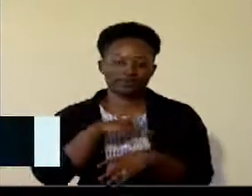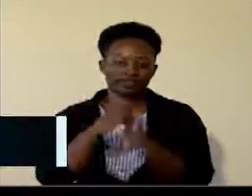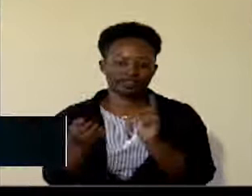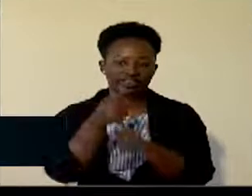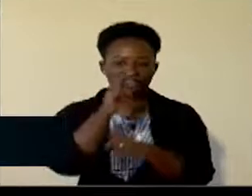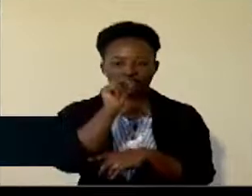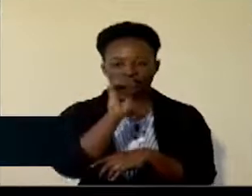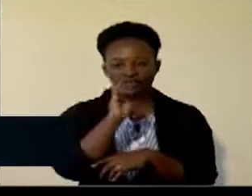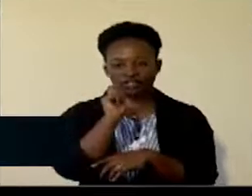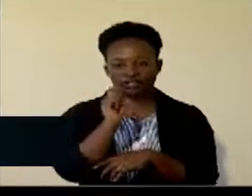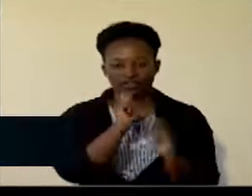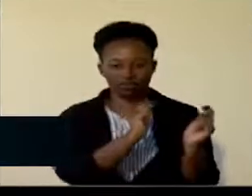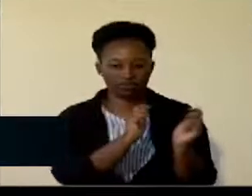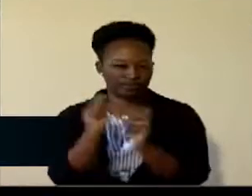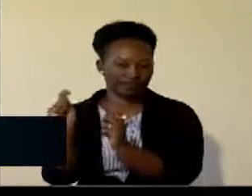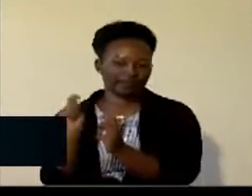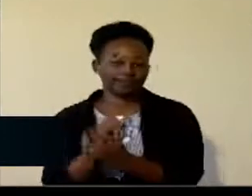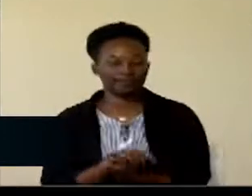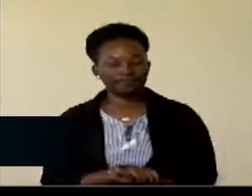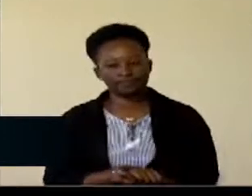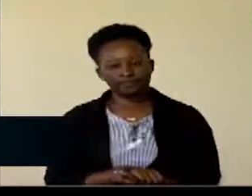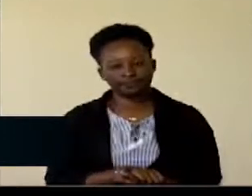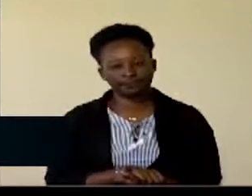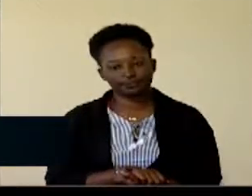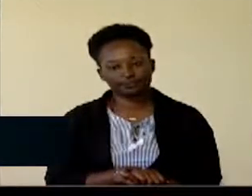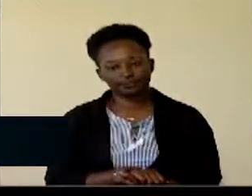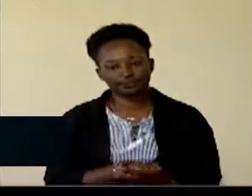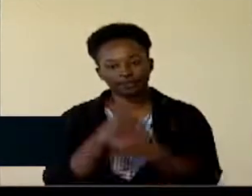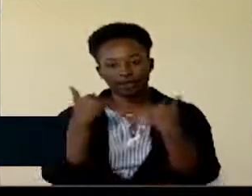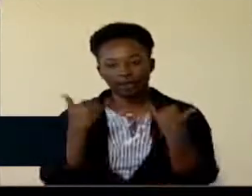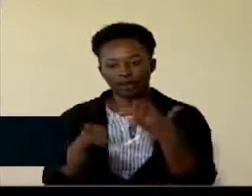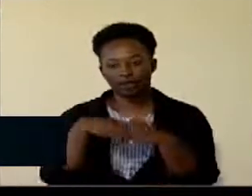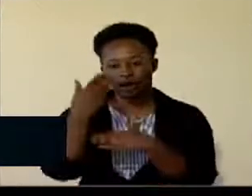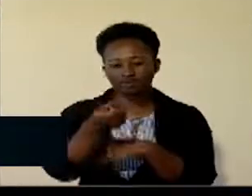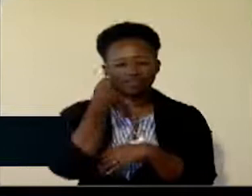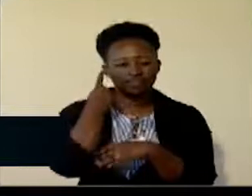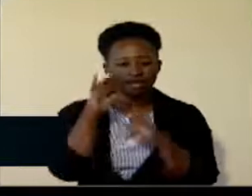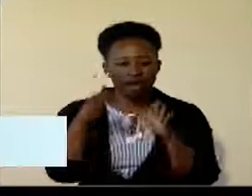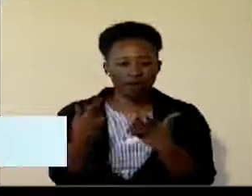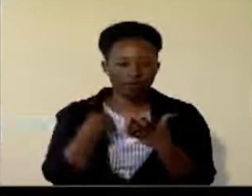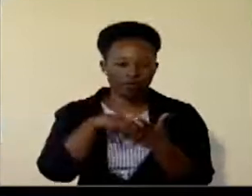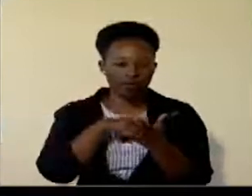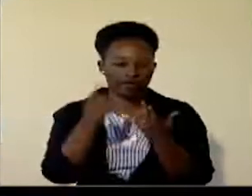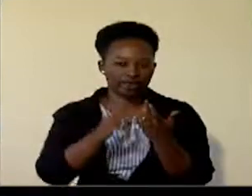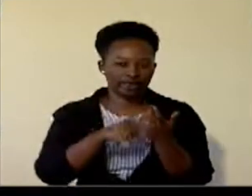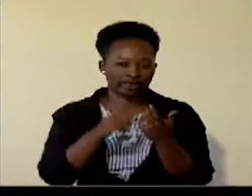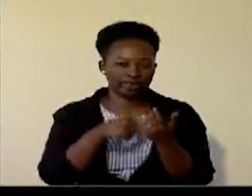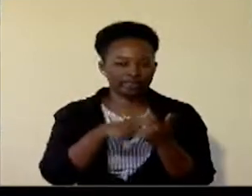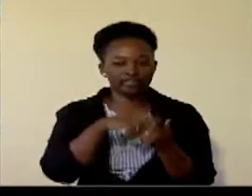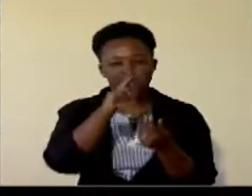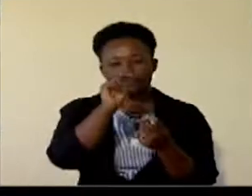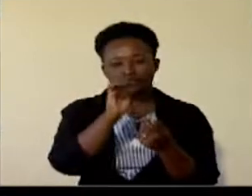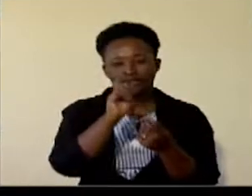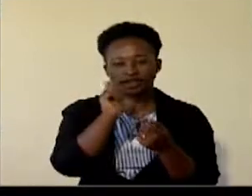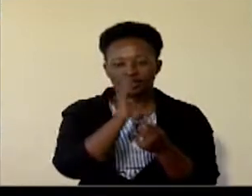net transfers. Now, learners, after understanding how we calculate the net capital